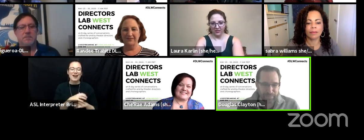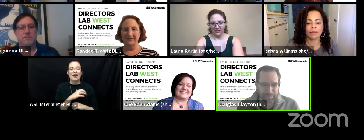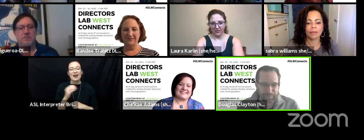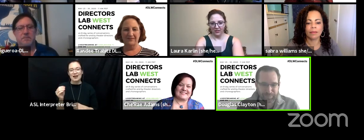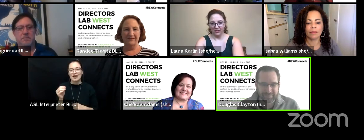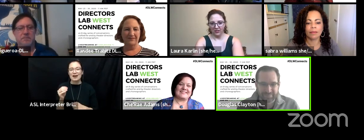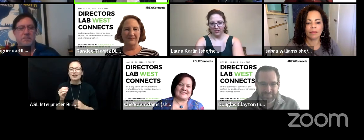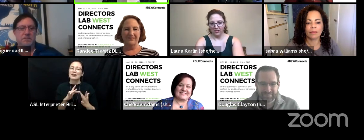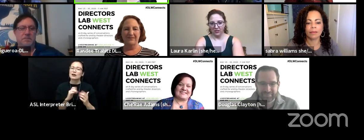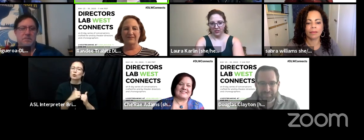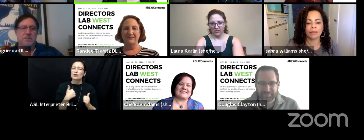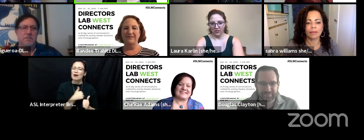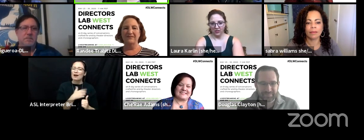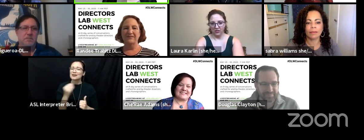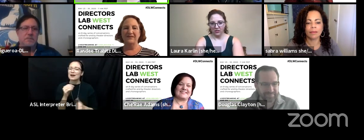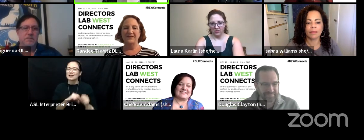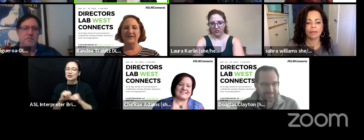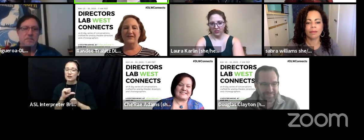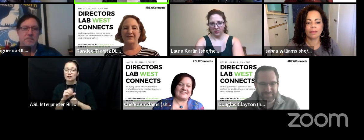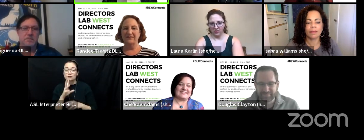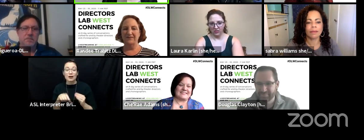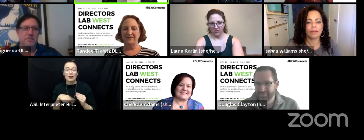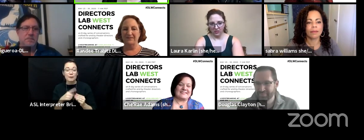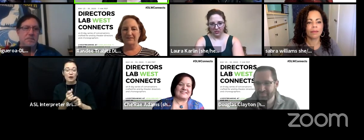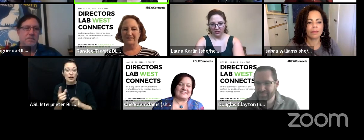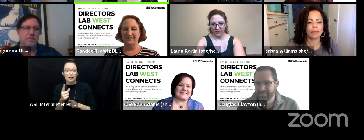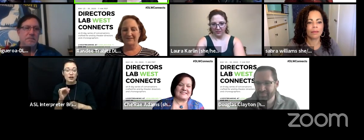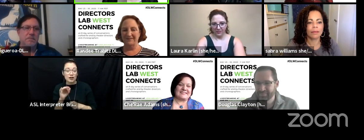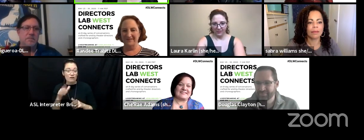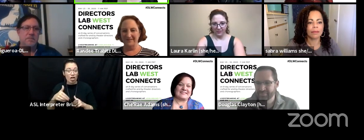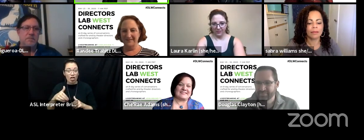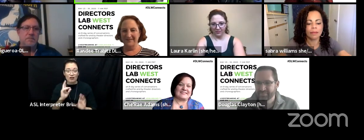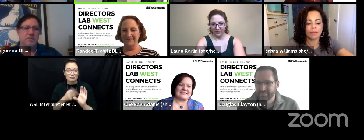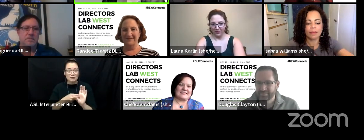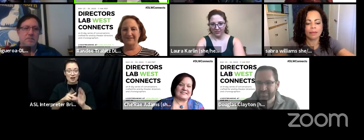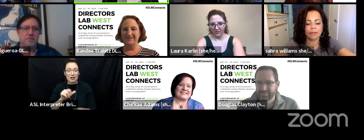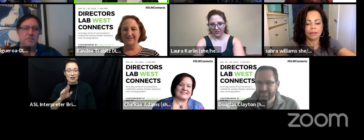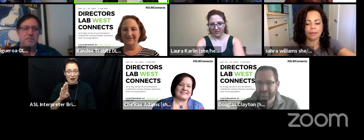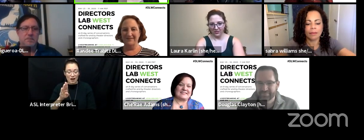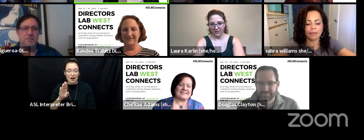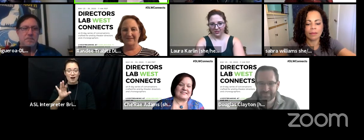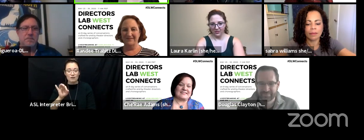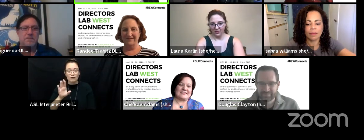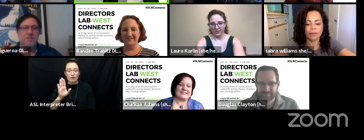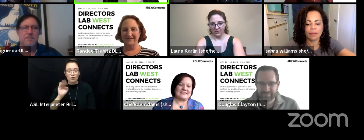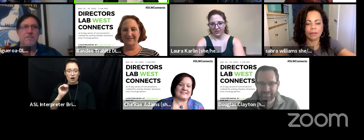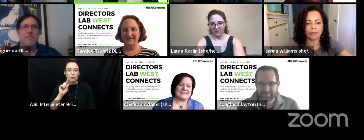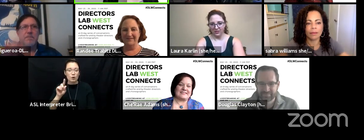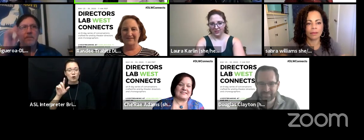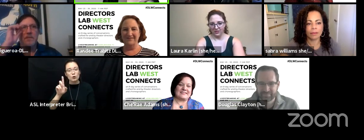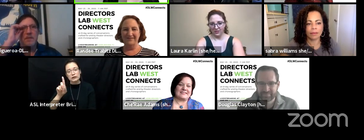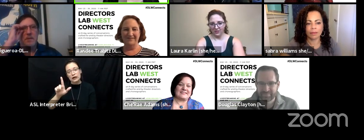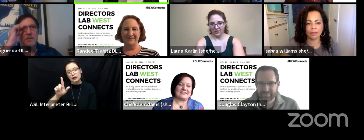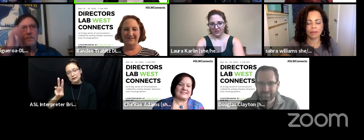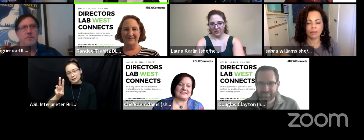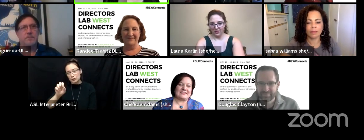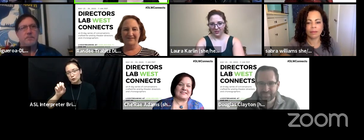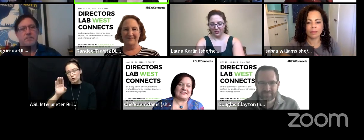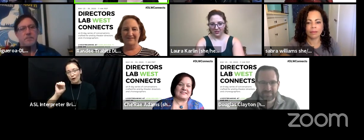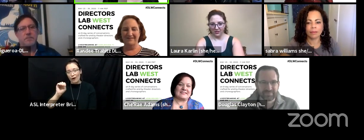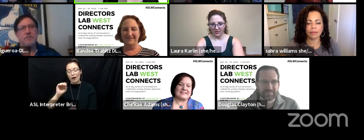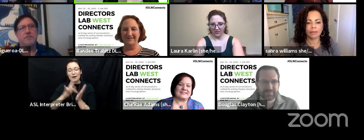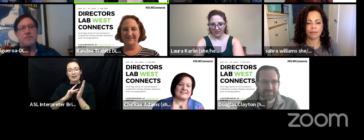other. And speaking of next year, if you haven't attended the lab before, please head over to directorslabwest.com, click on email sign